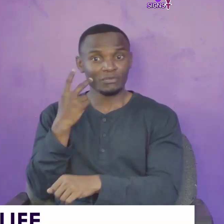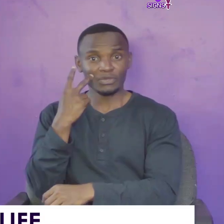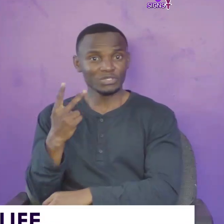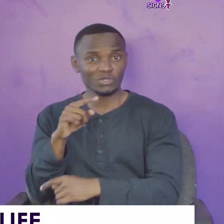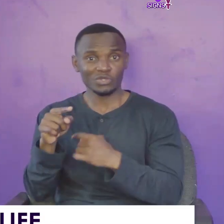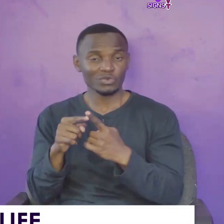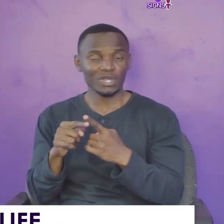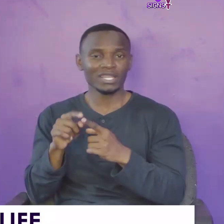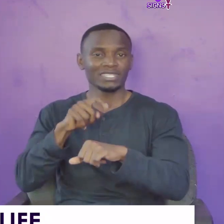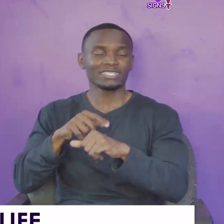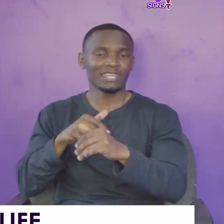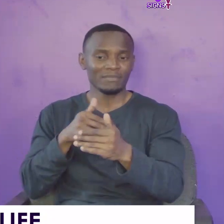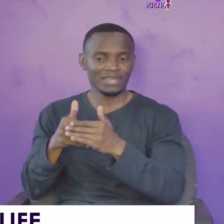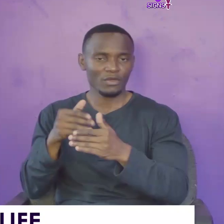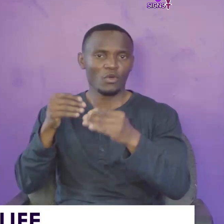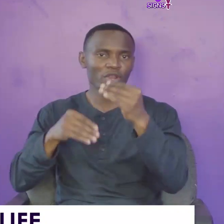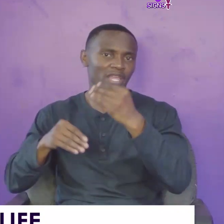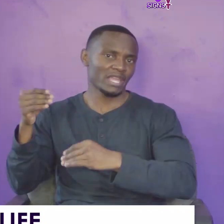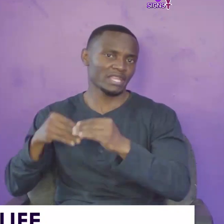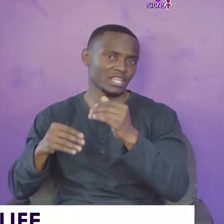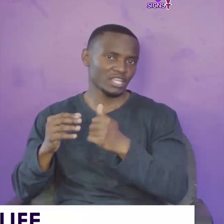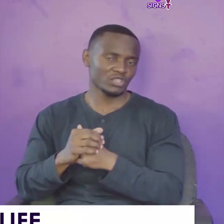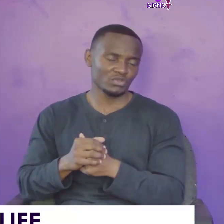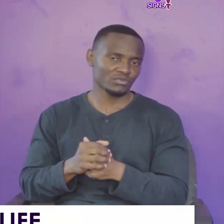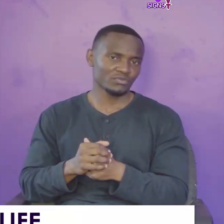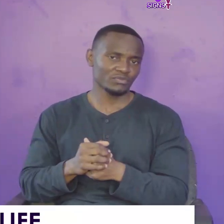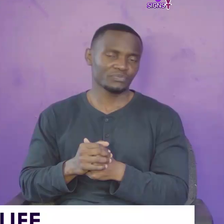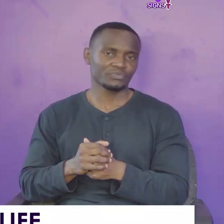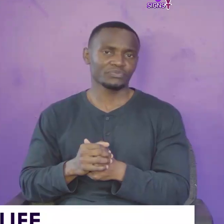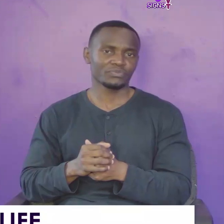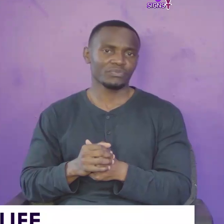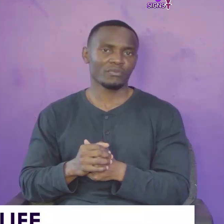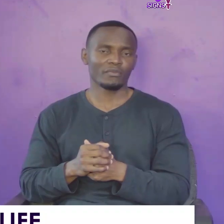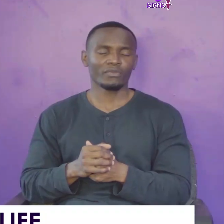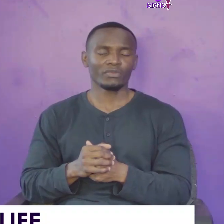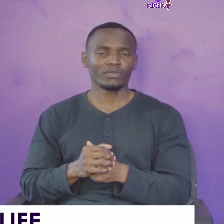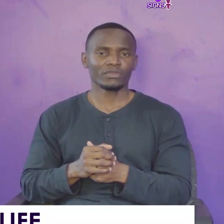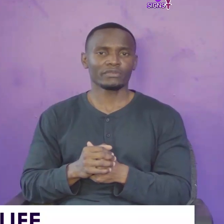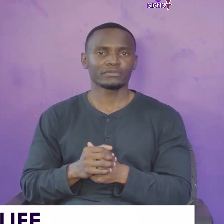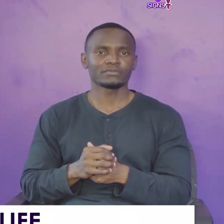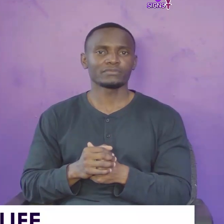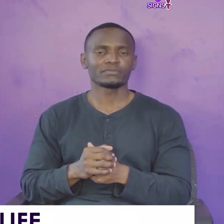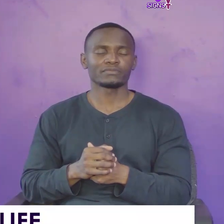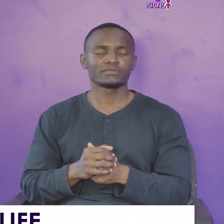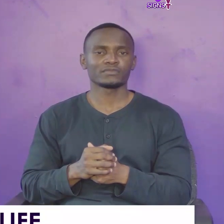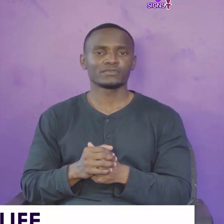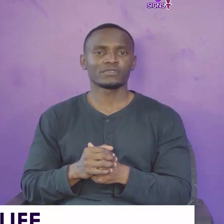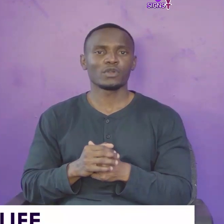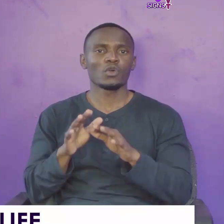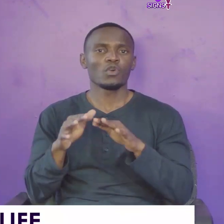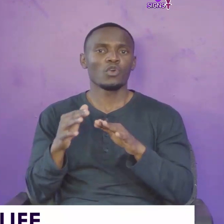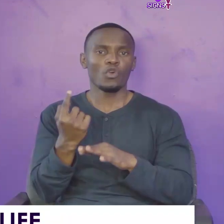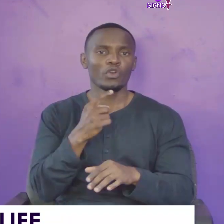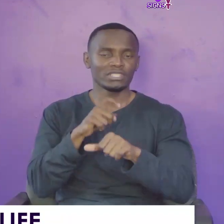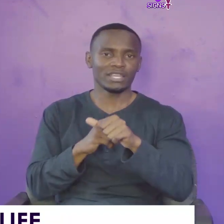wherever areas, or even addressing the Wanjiko, the issues that are affecting the normal mwananchi, only when it is